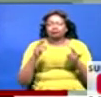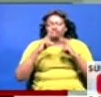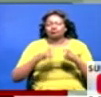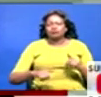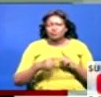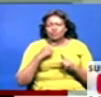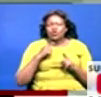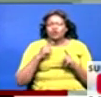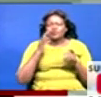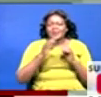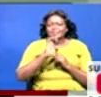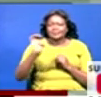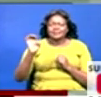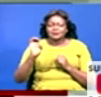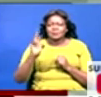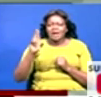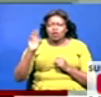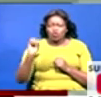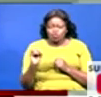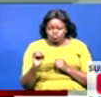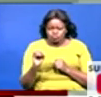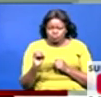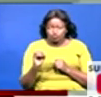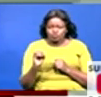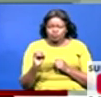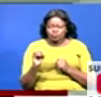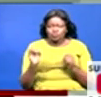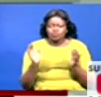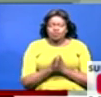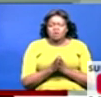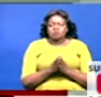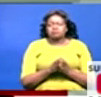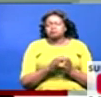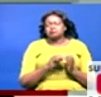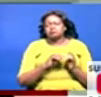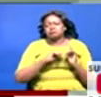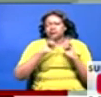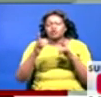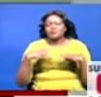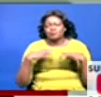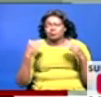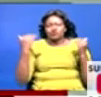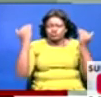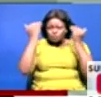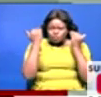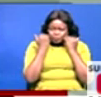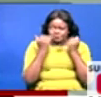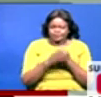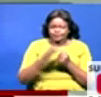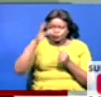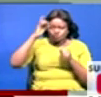of Embakasi East returning officer Daniel Musyoka and prosecute the perpetrators of the heinous act. Well, Chebukati